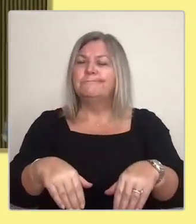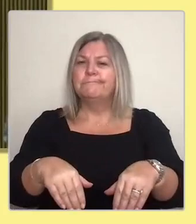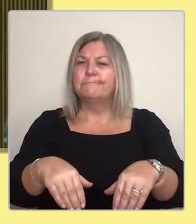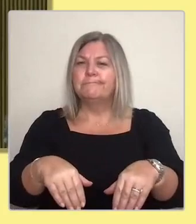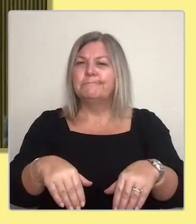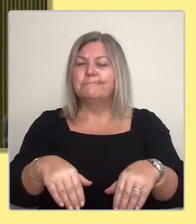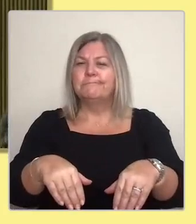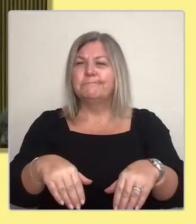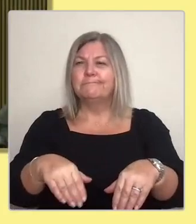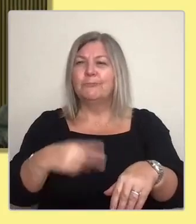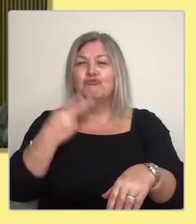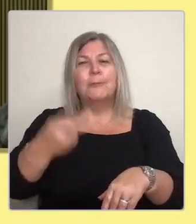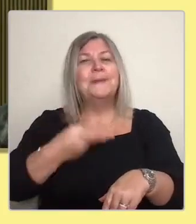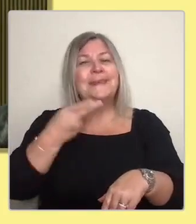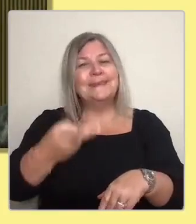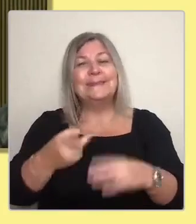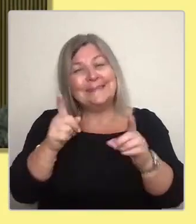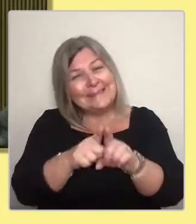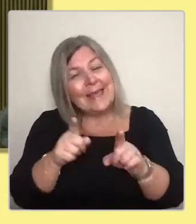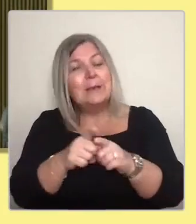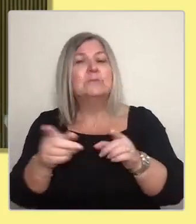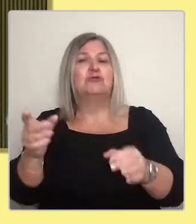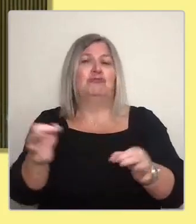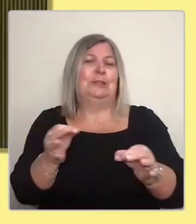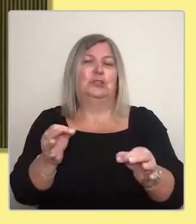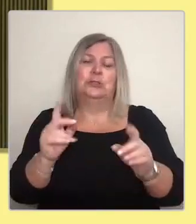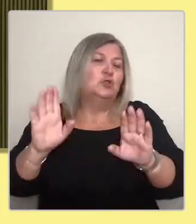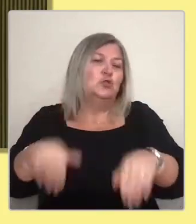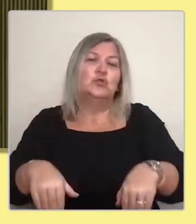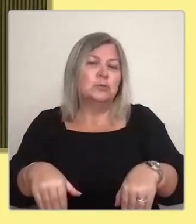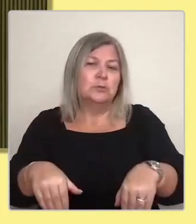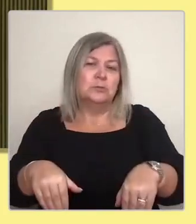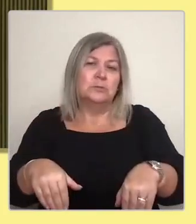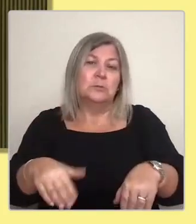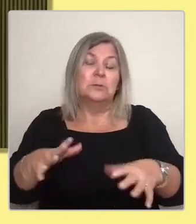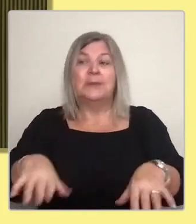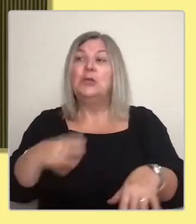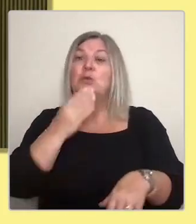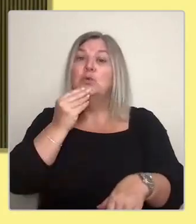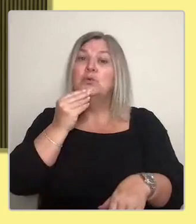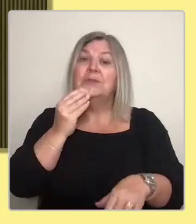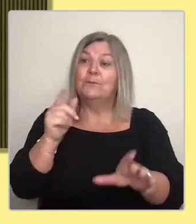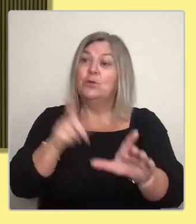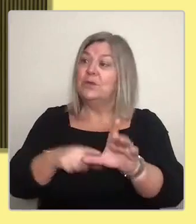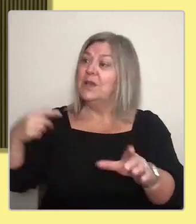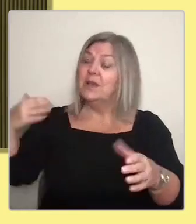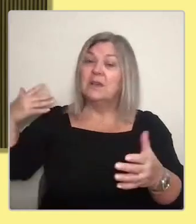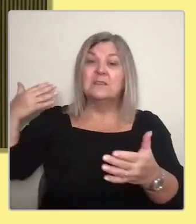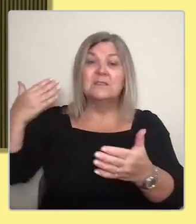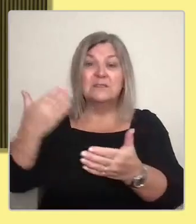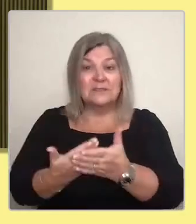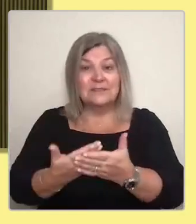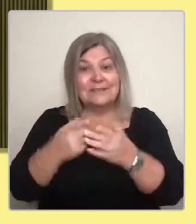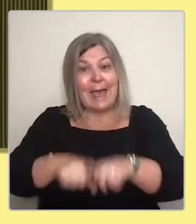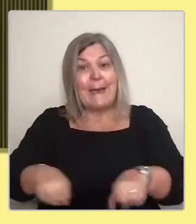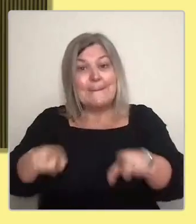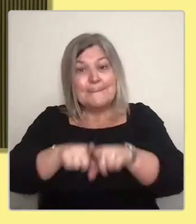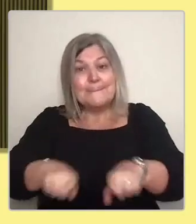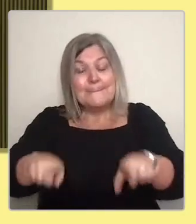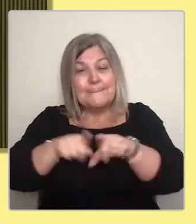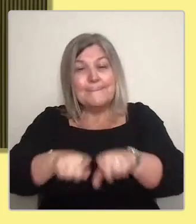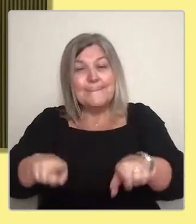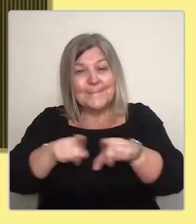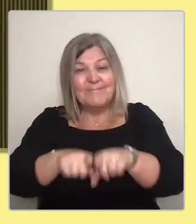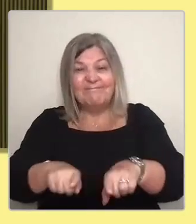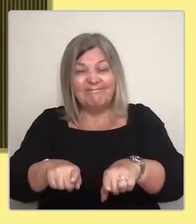be repeating the same strategy that we've been using for the last few years, which so far hasn't been working for